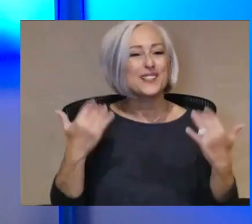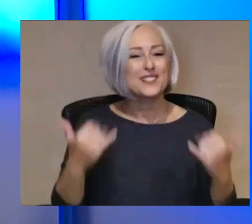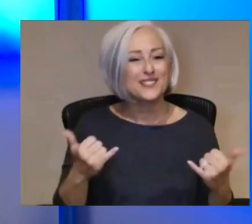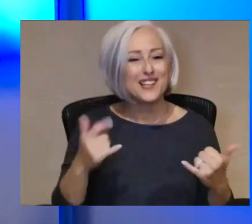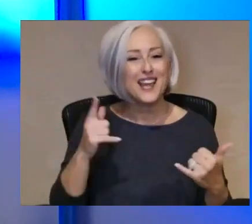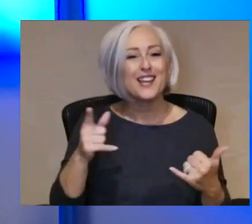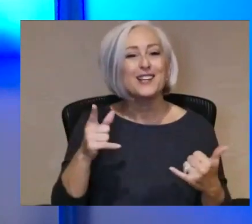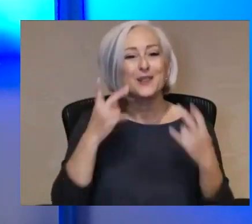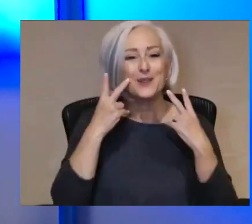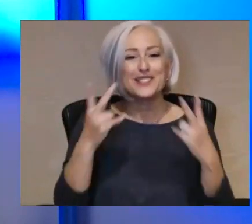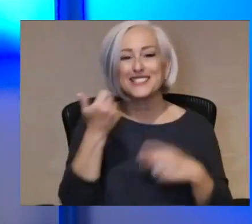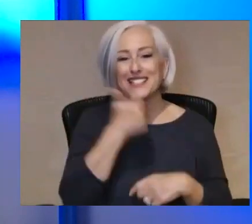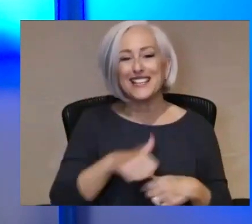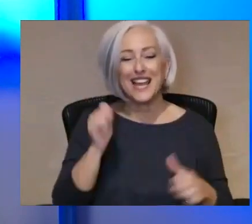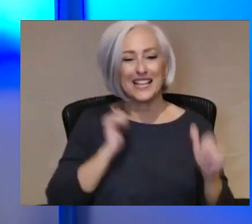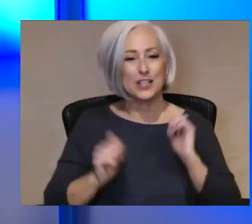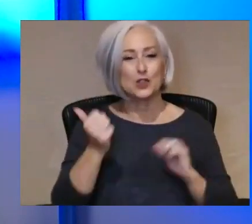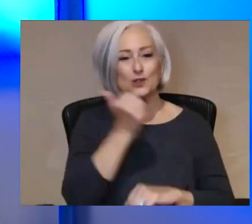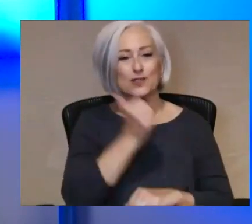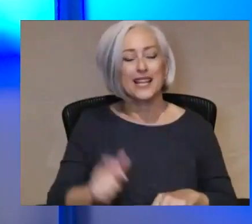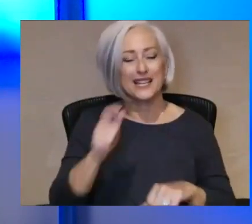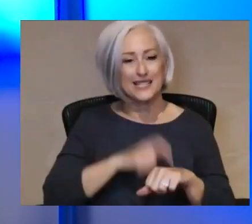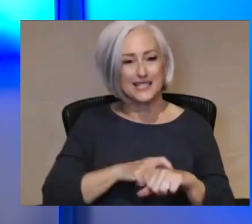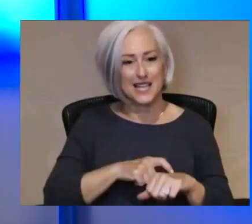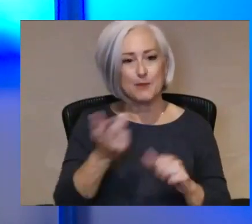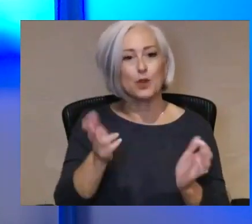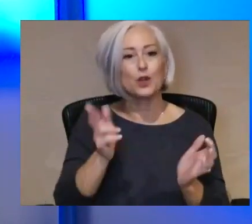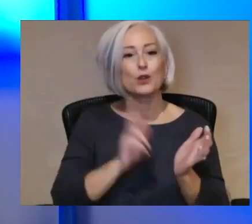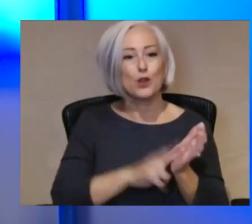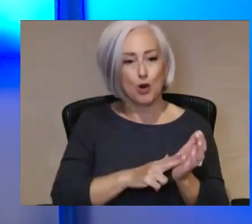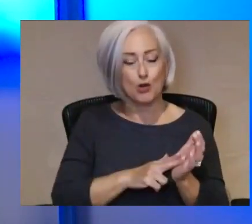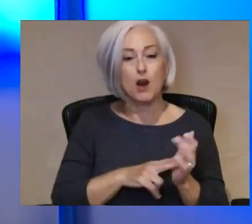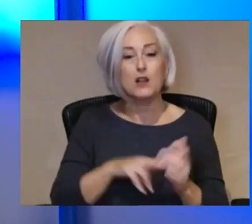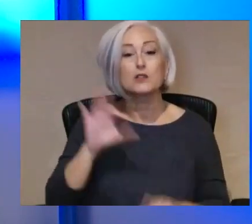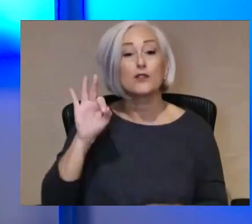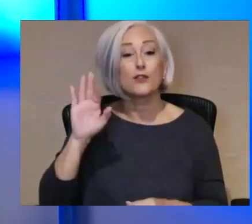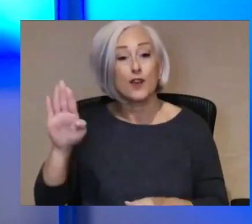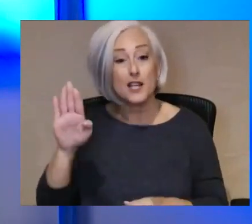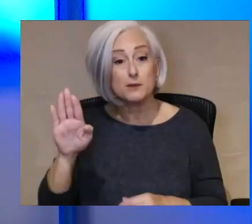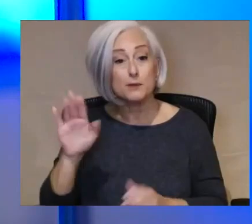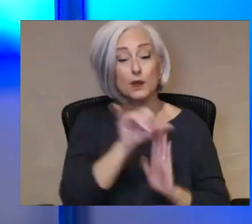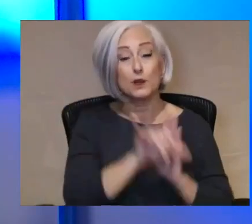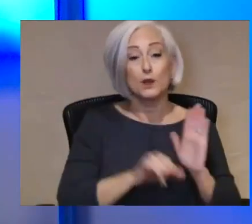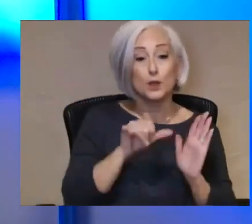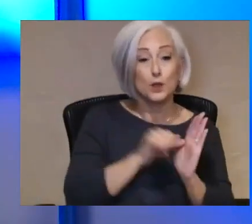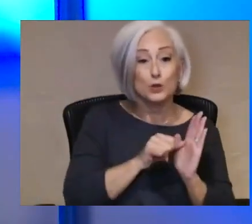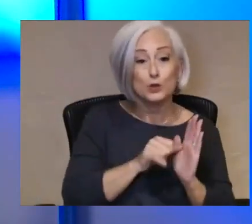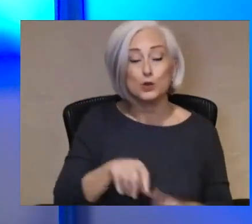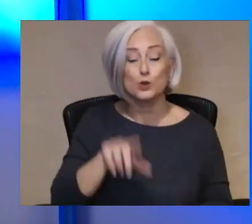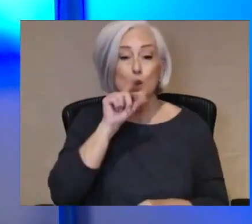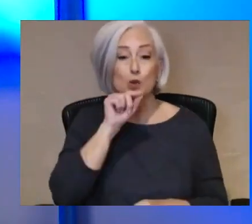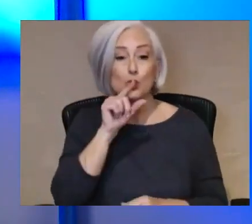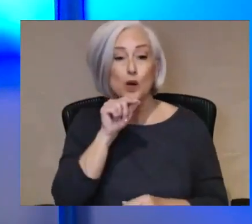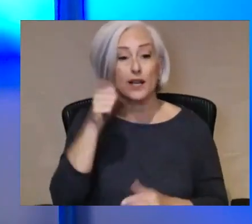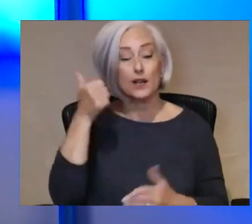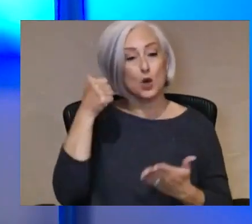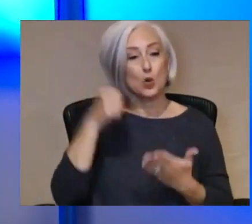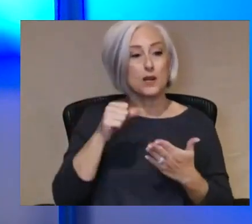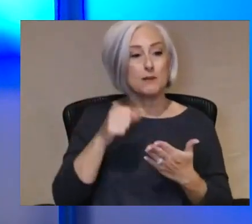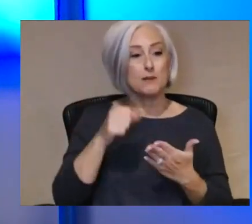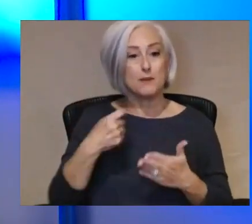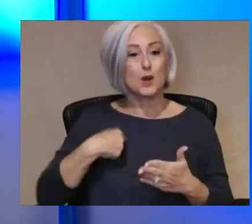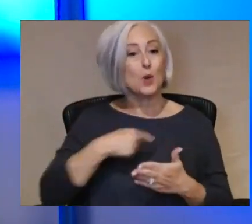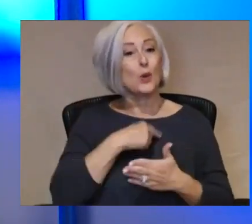of our shows anytime by logging on to our Facebook page, YouTube channel, and Twitter. And remember, we appreciate